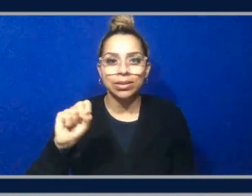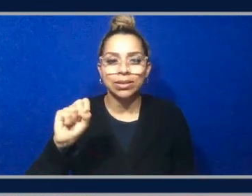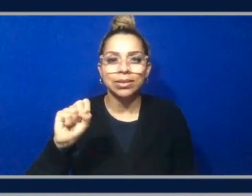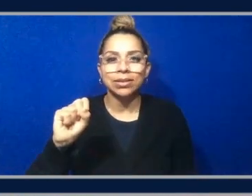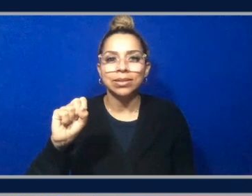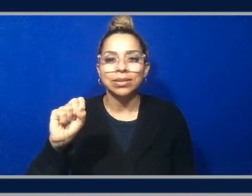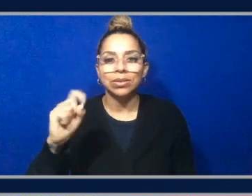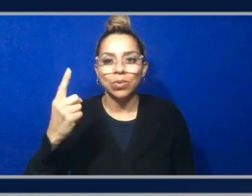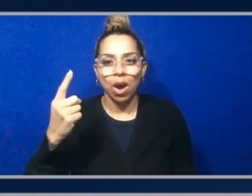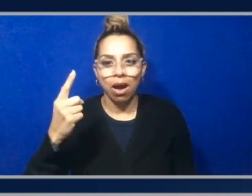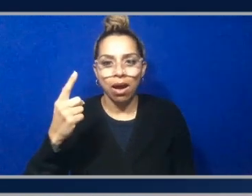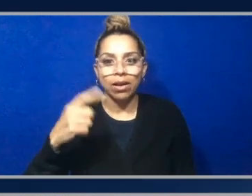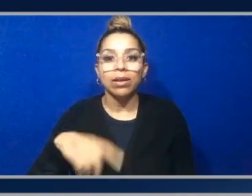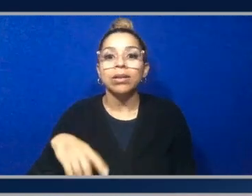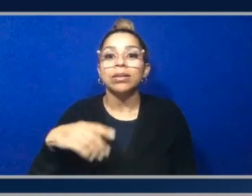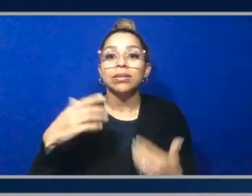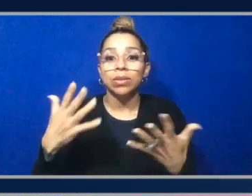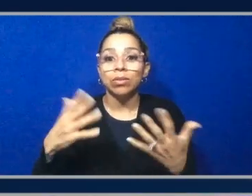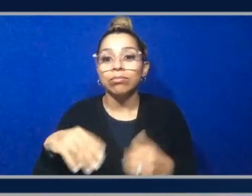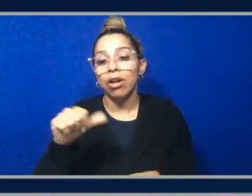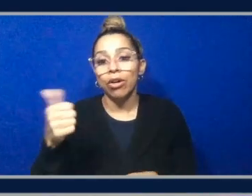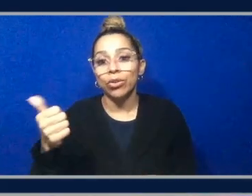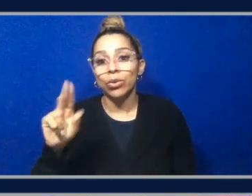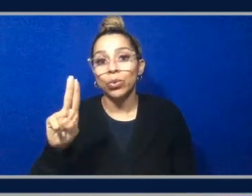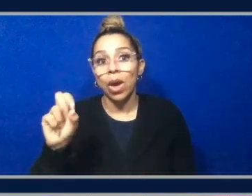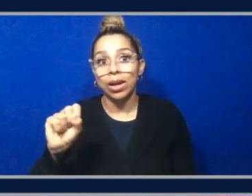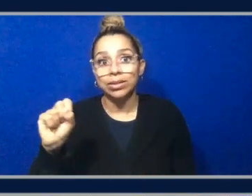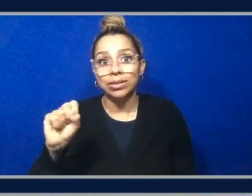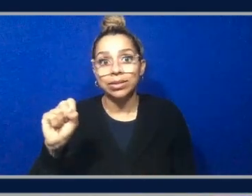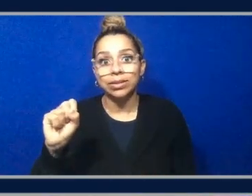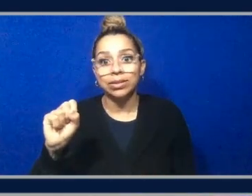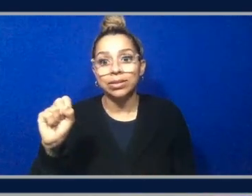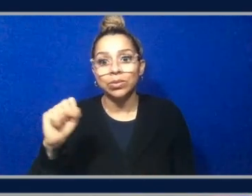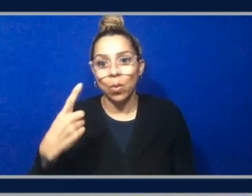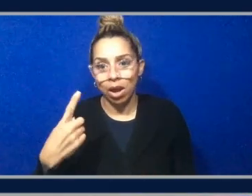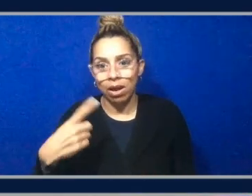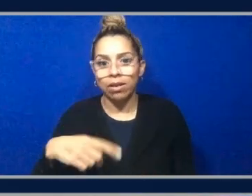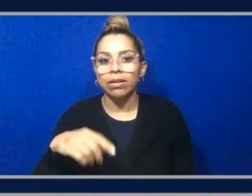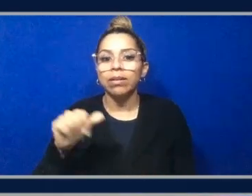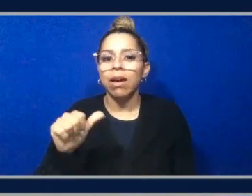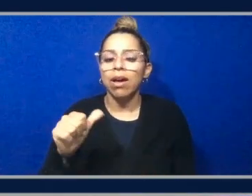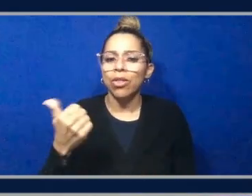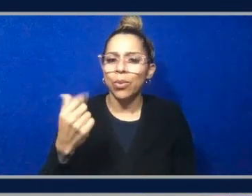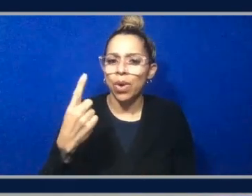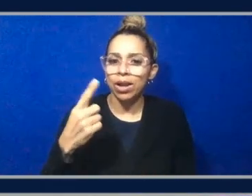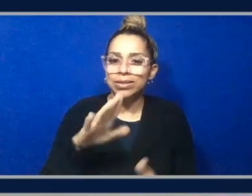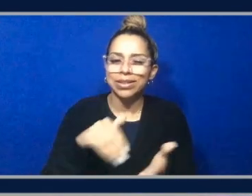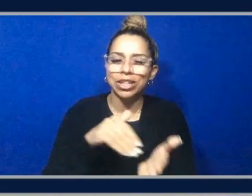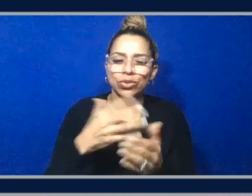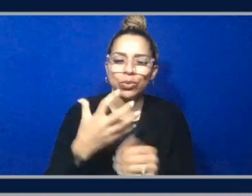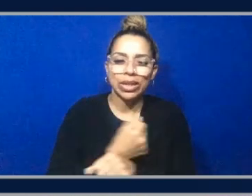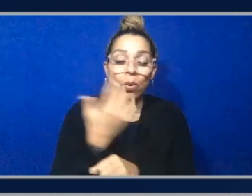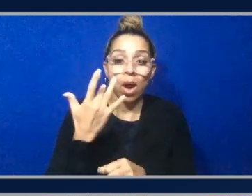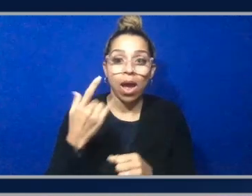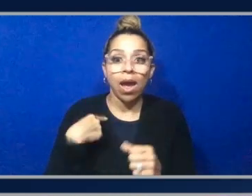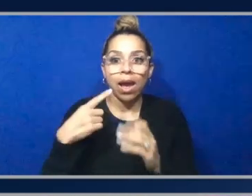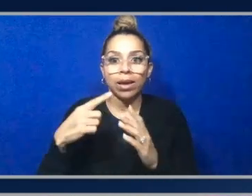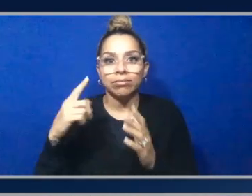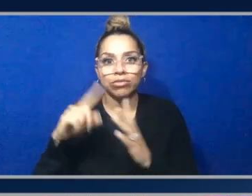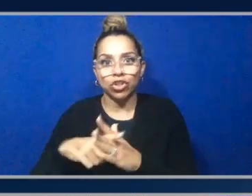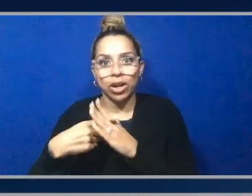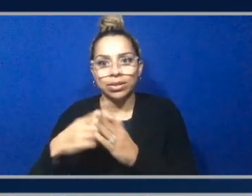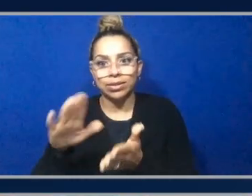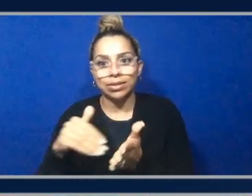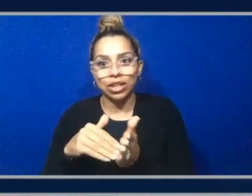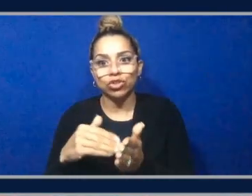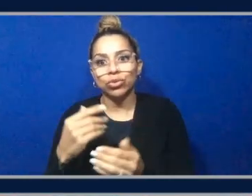1, the other one in Central. So here Central is winning because I started Central earlier, right? Yes. Yeah. But if I delete the leaderboard and start fresh, you could see like there's a